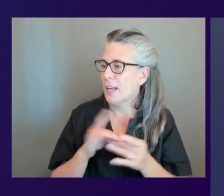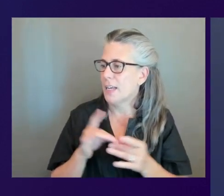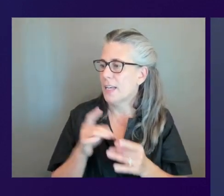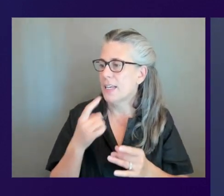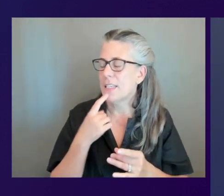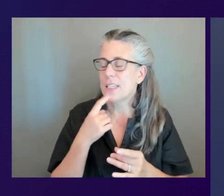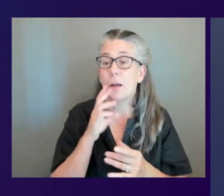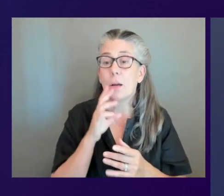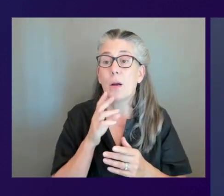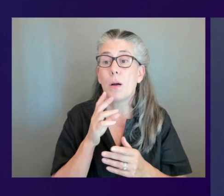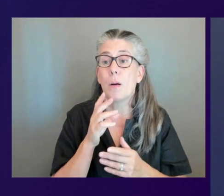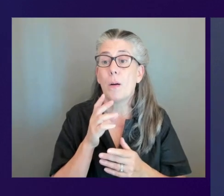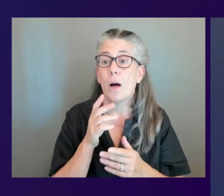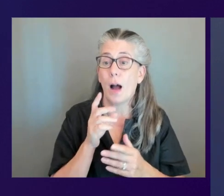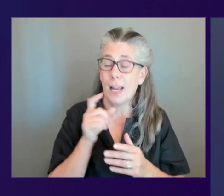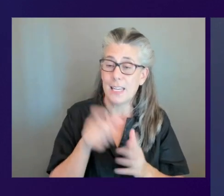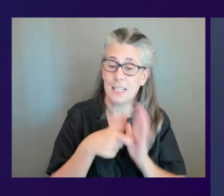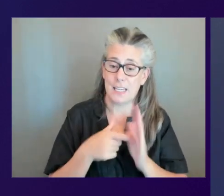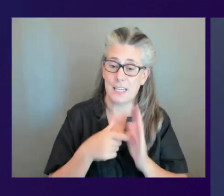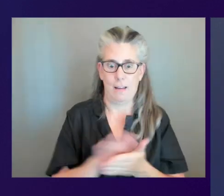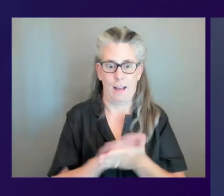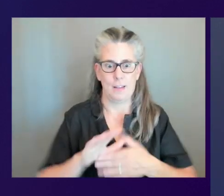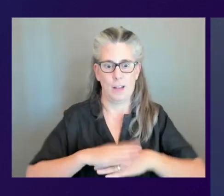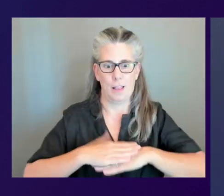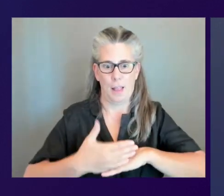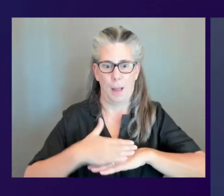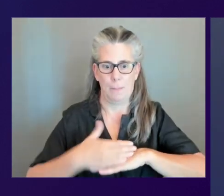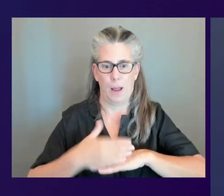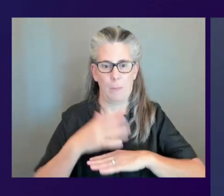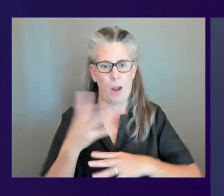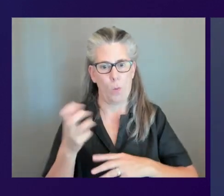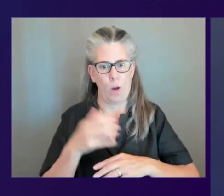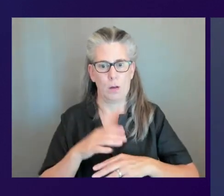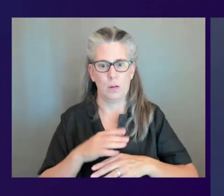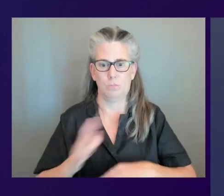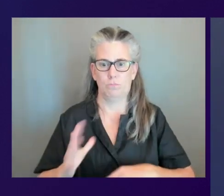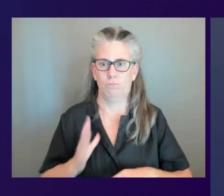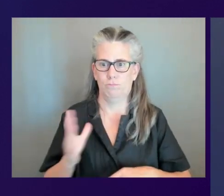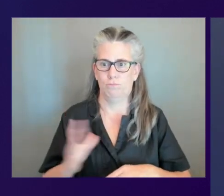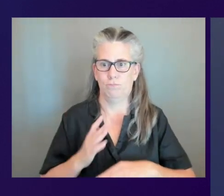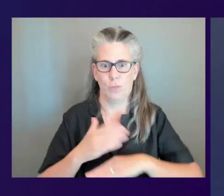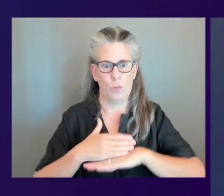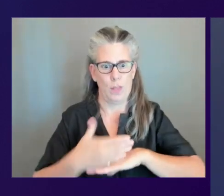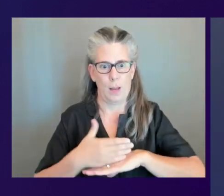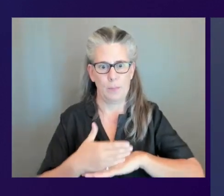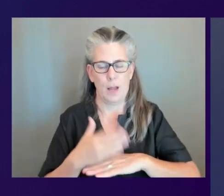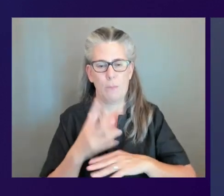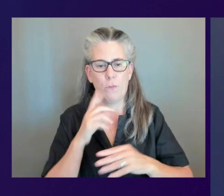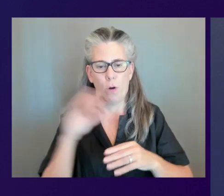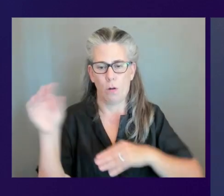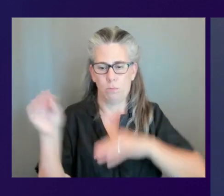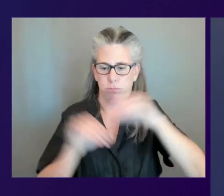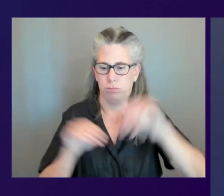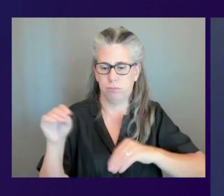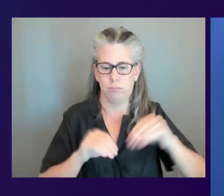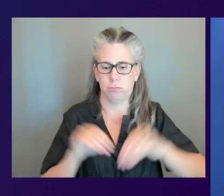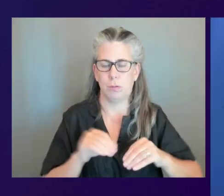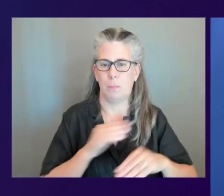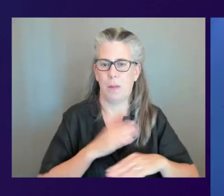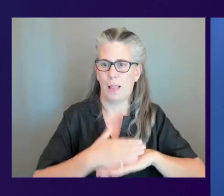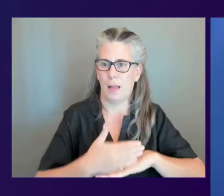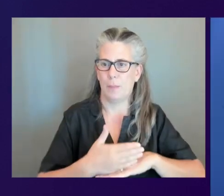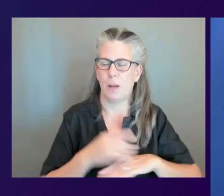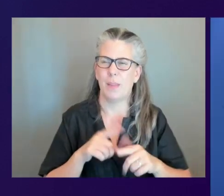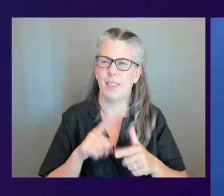it. But then when I stopped and really thought about it, no, I just do a lot of web stuff. Yeah. And I have a separate gaming computer, which I'm not going to use on